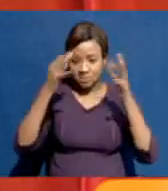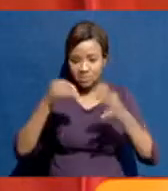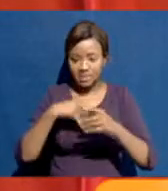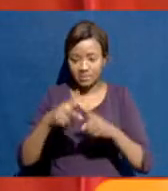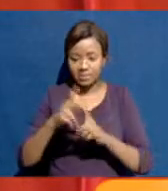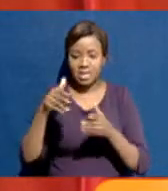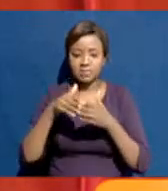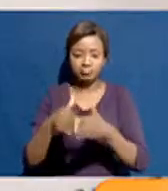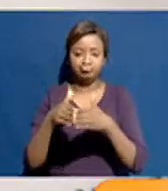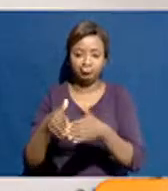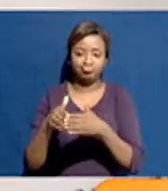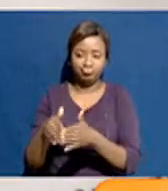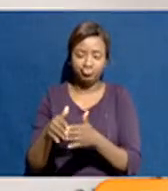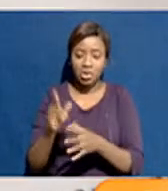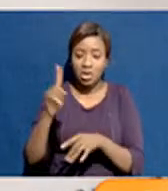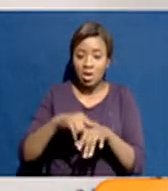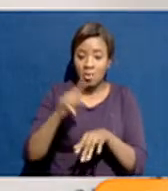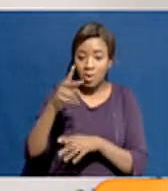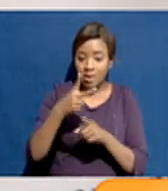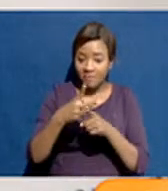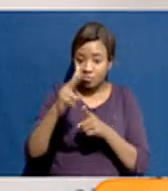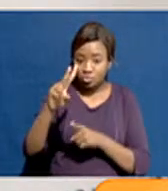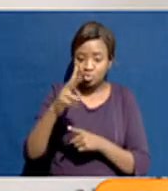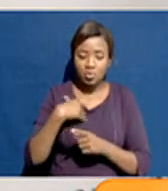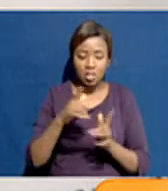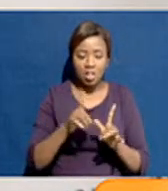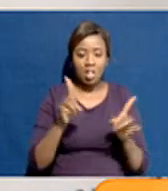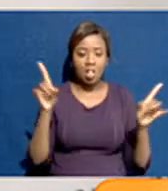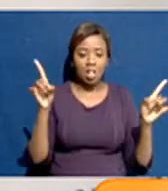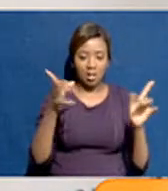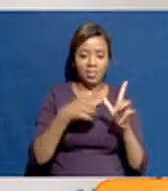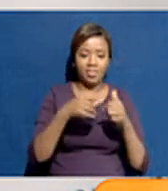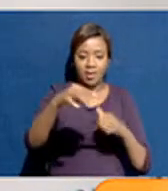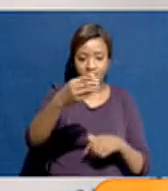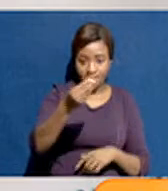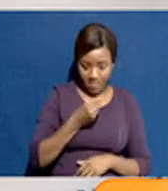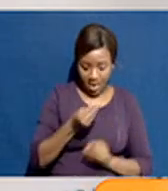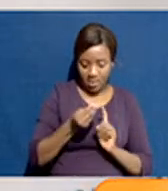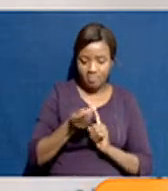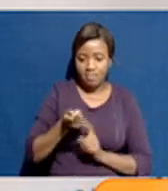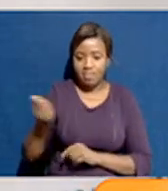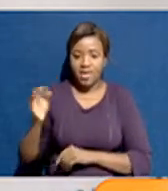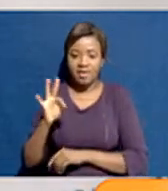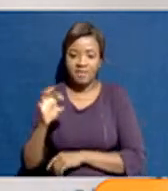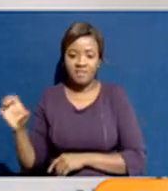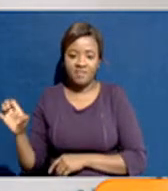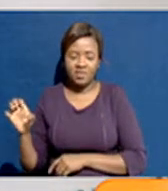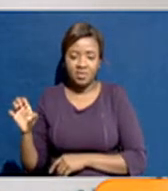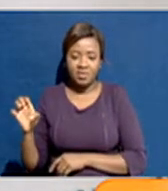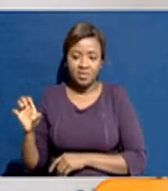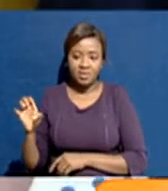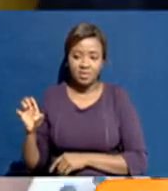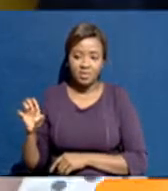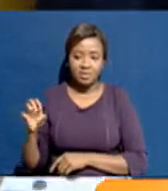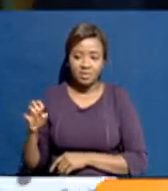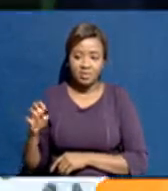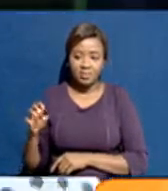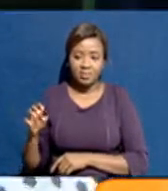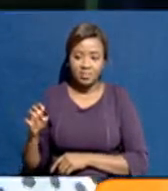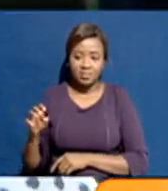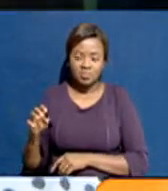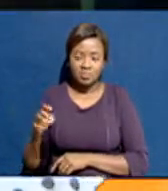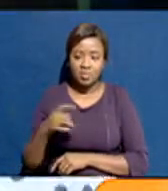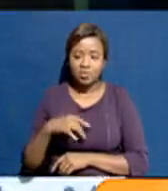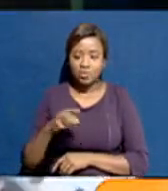in Form 2, she had to trade sex for school fees. When I come back from school, I could get the man has already sent